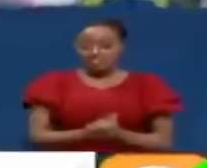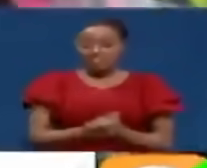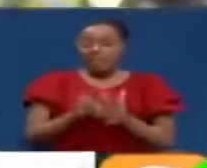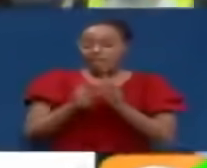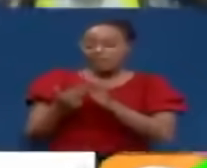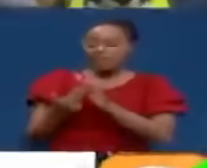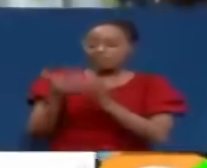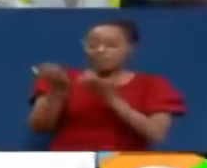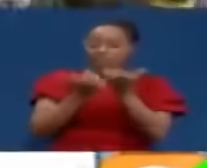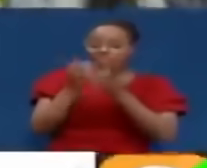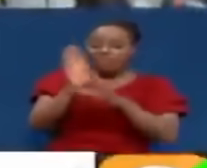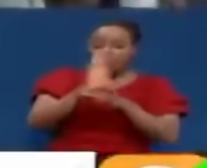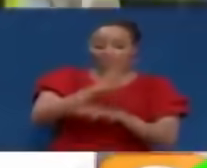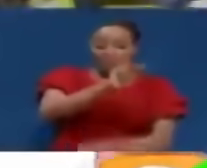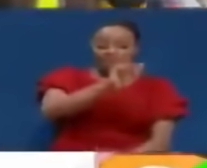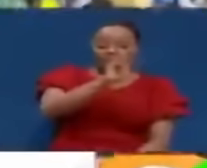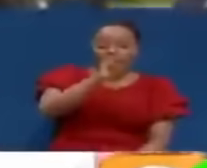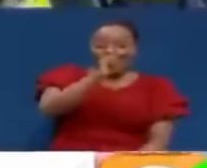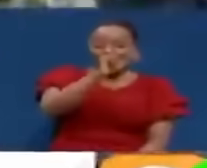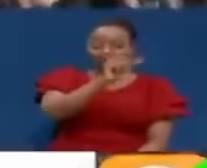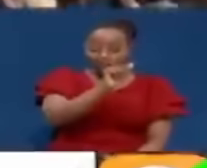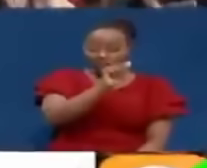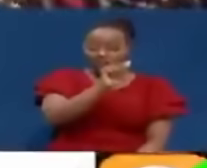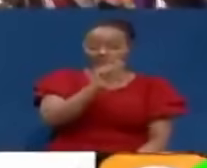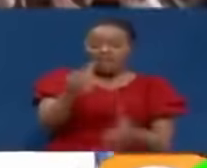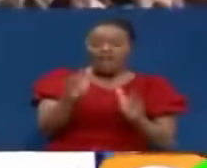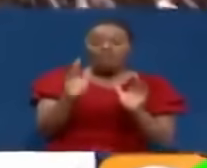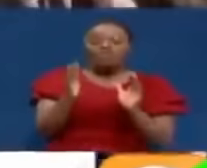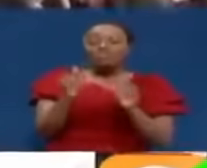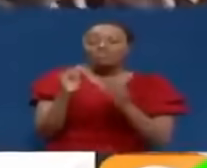bringing business along the busy Namanga Highway to a standstill.